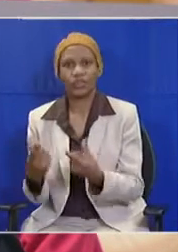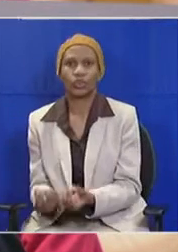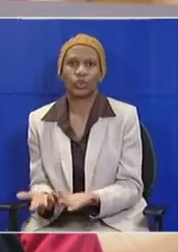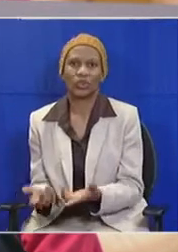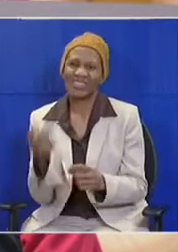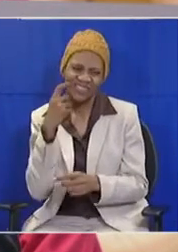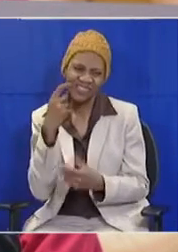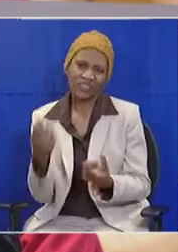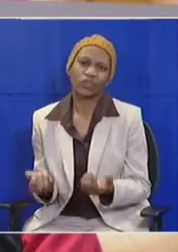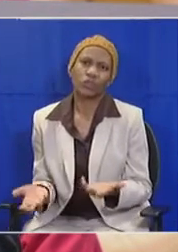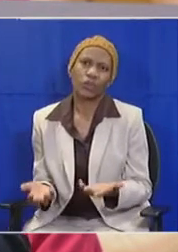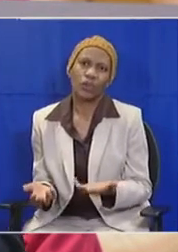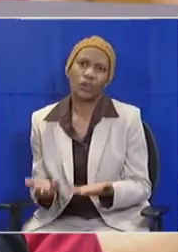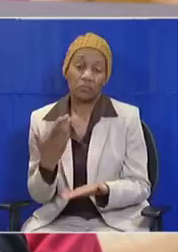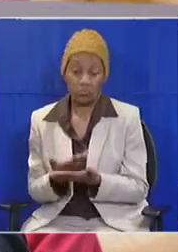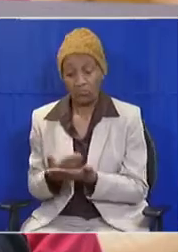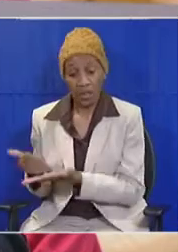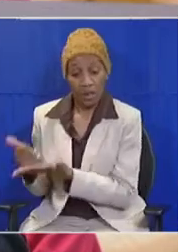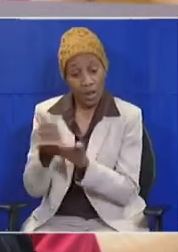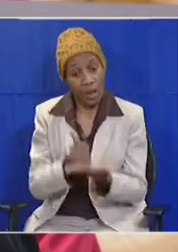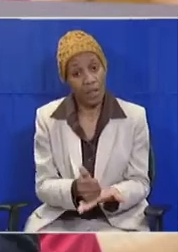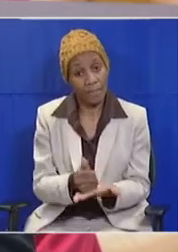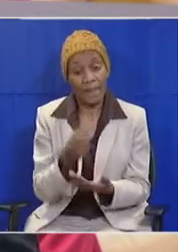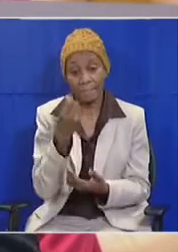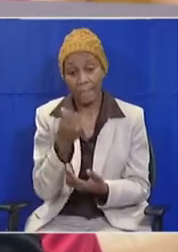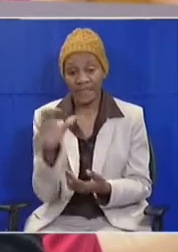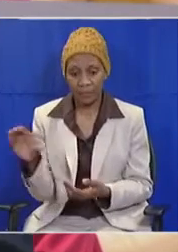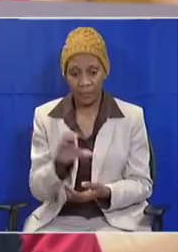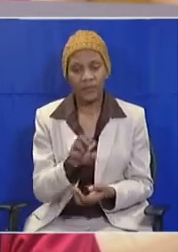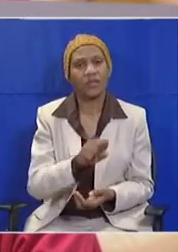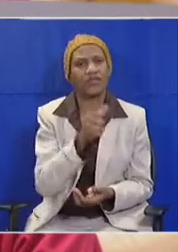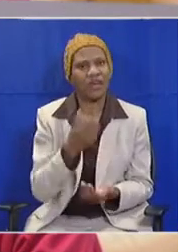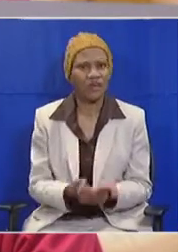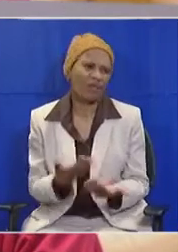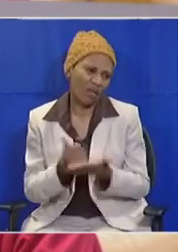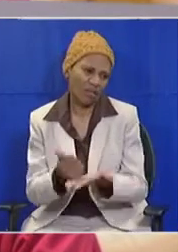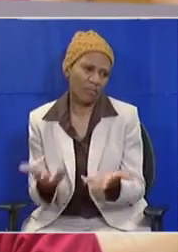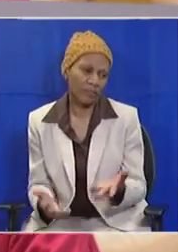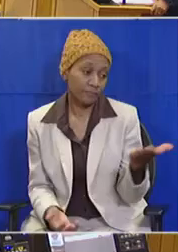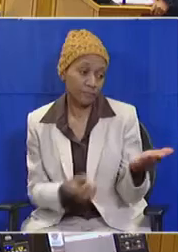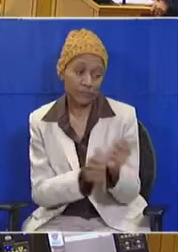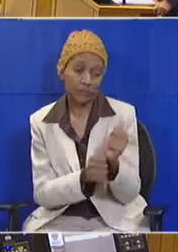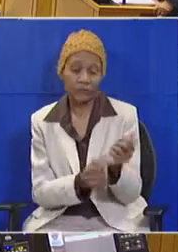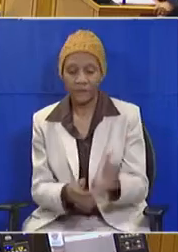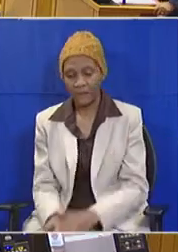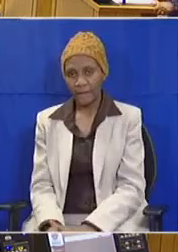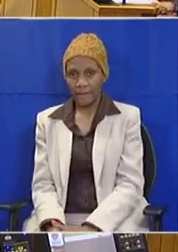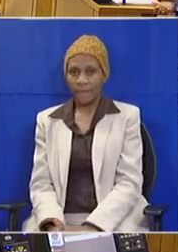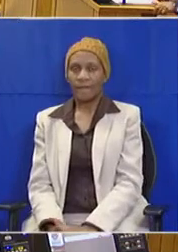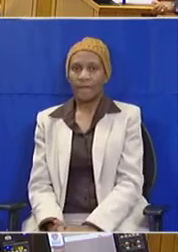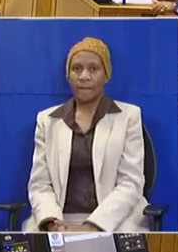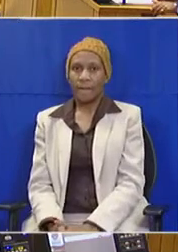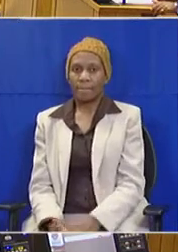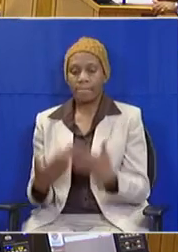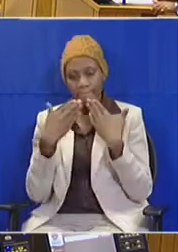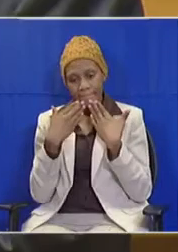and which can bring in hundreds of millions of rand into our country? Thank you. Honourable Deputy Minister. Well, thank you